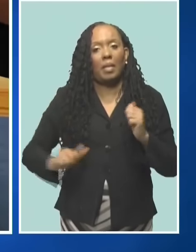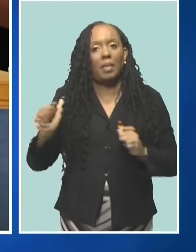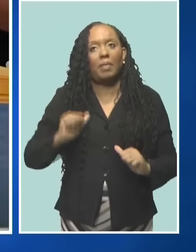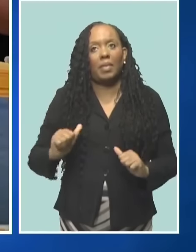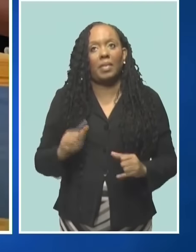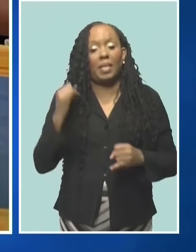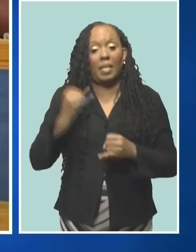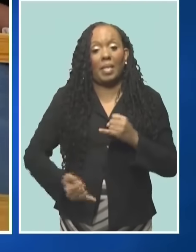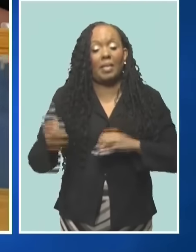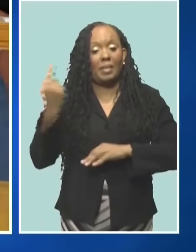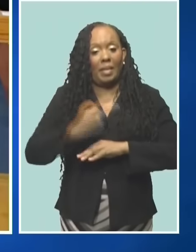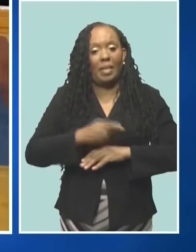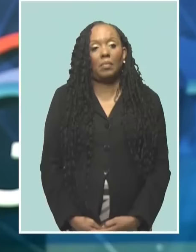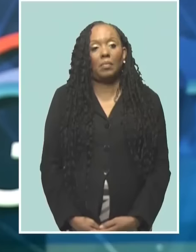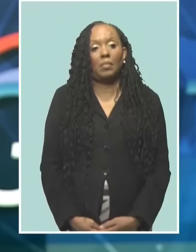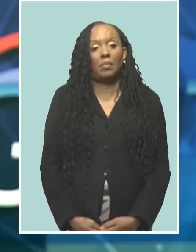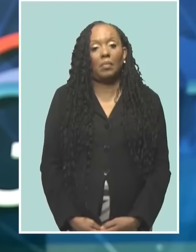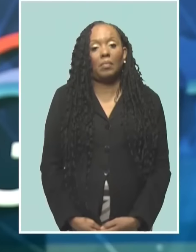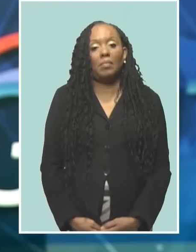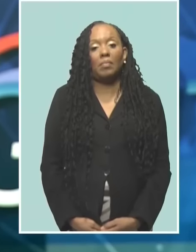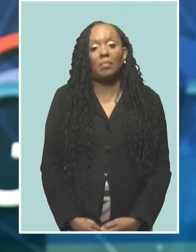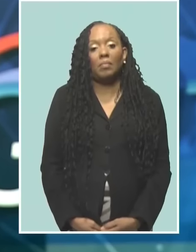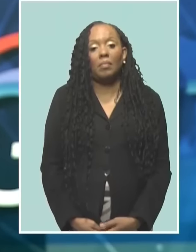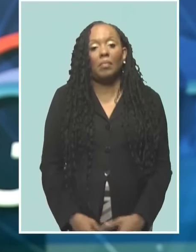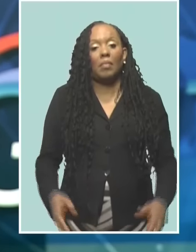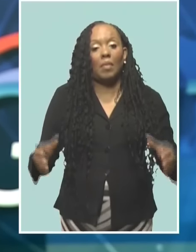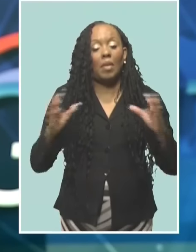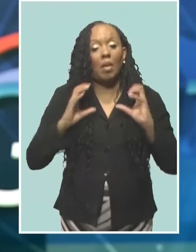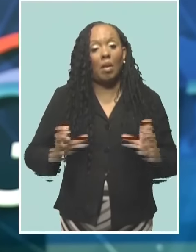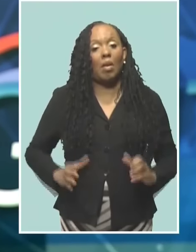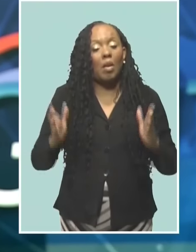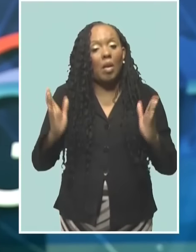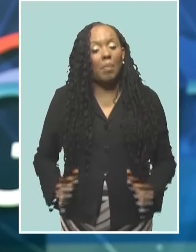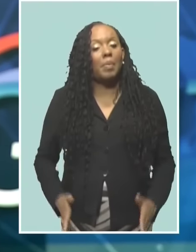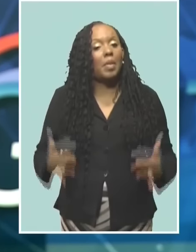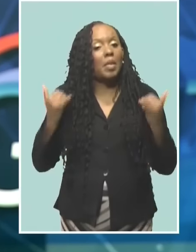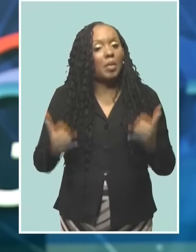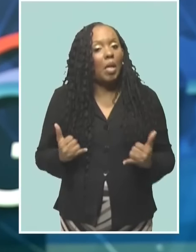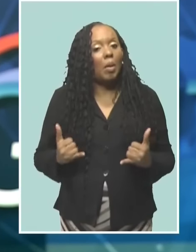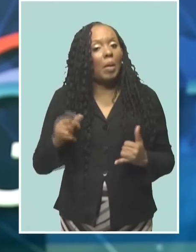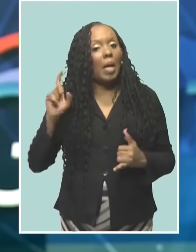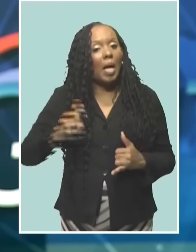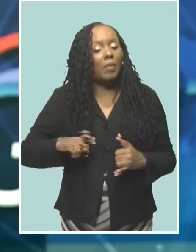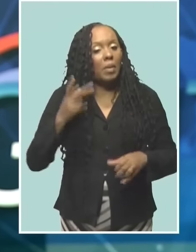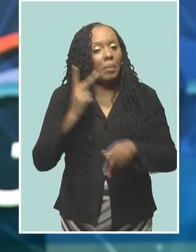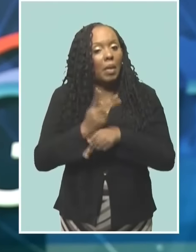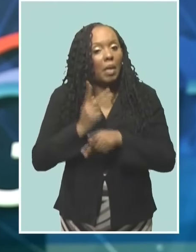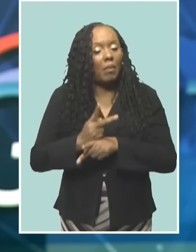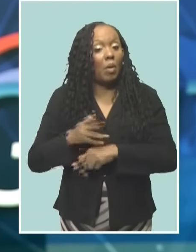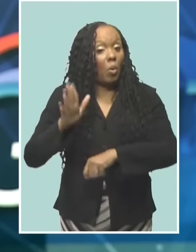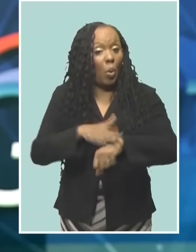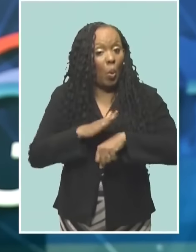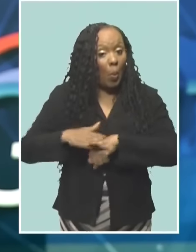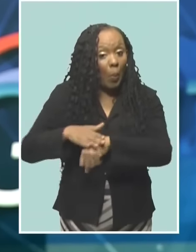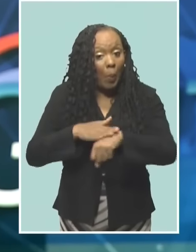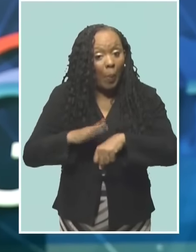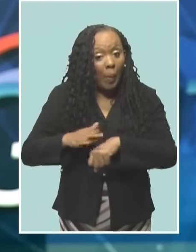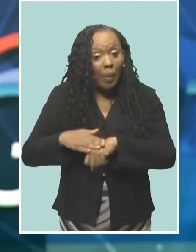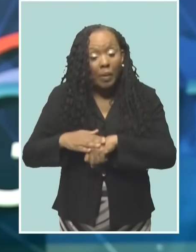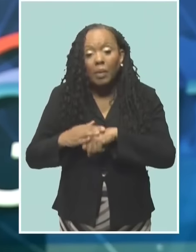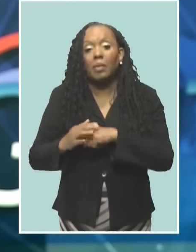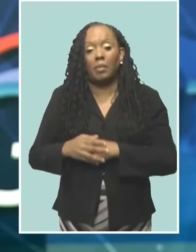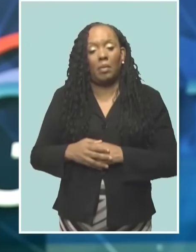Saturday. Trevor Thorpe. With consumers being warned of high prices this Christmas season as retailers adapt to high freight